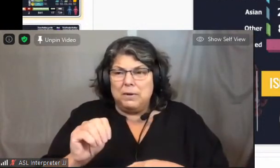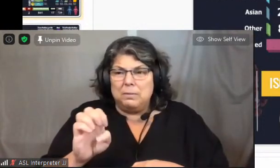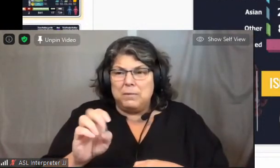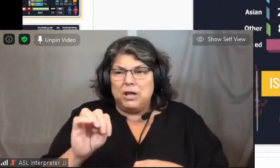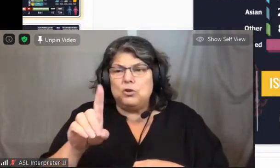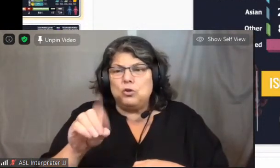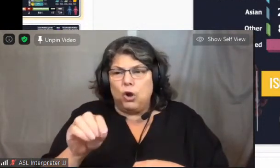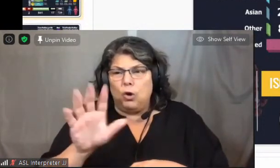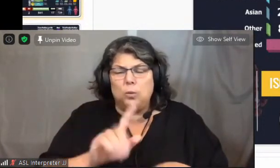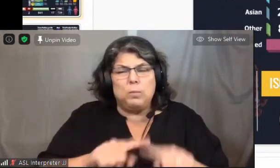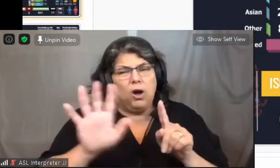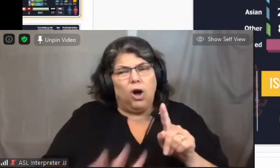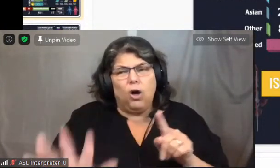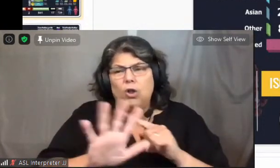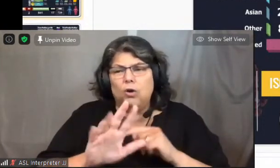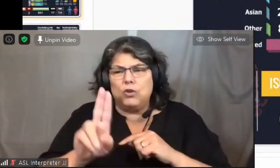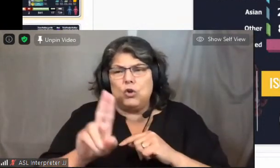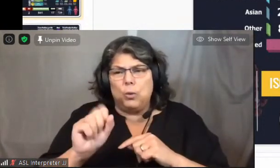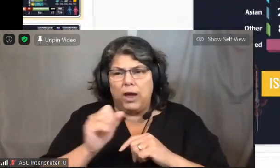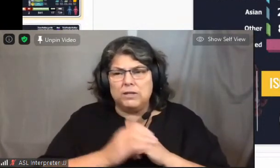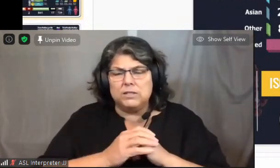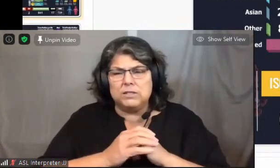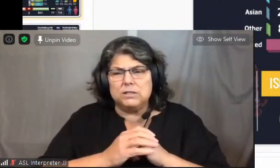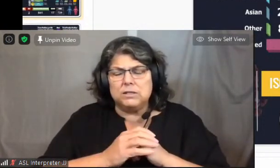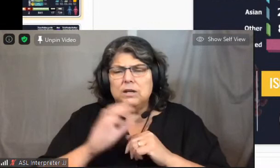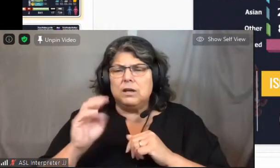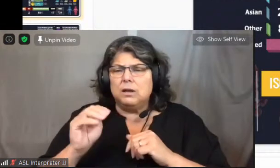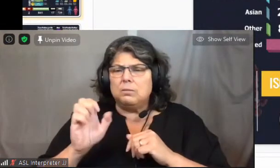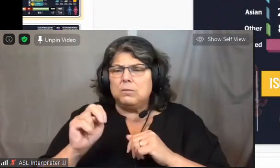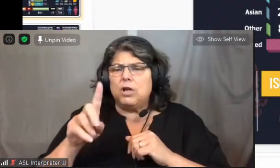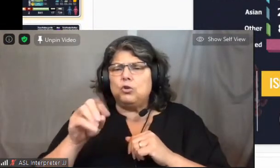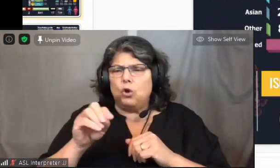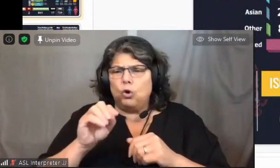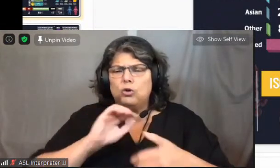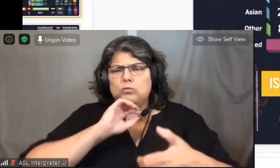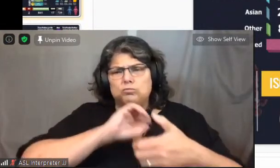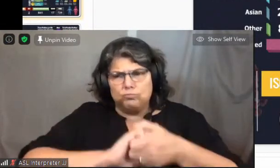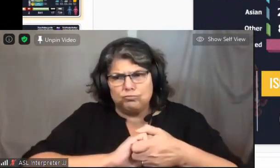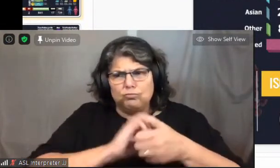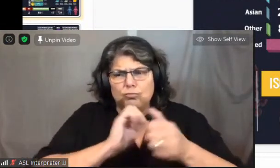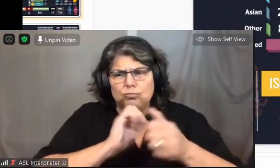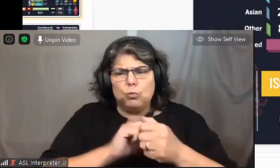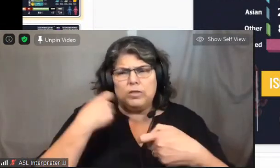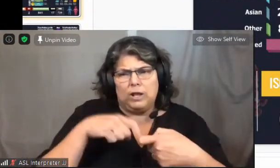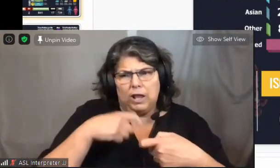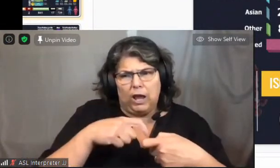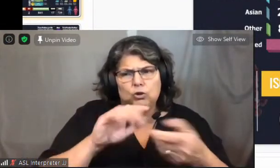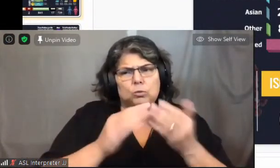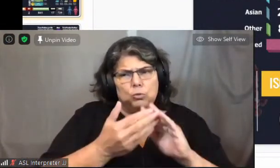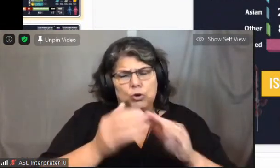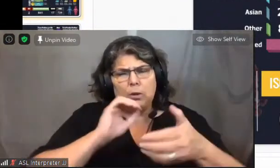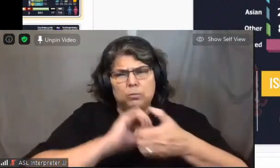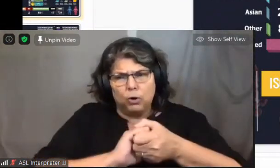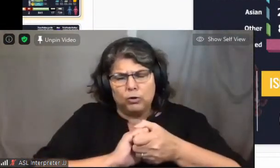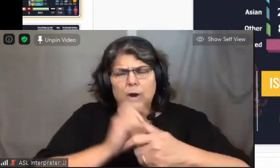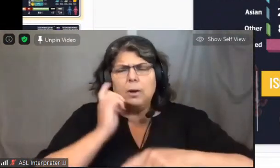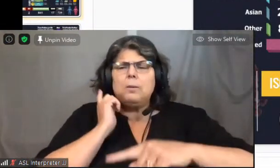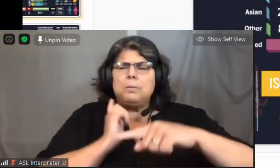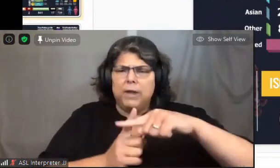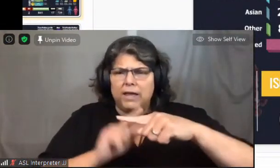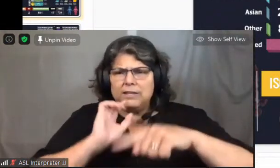Mendocino has been partnering with Latinx community partners, and we've also formed a task force to help